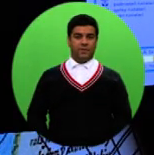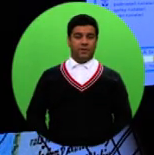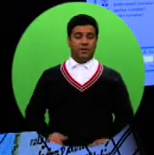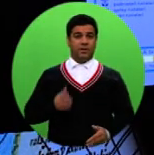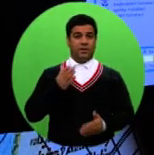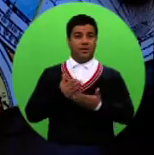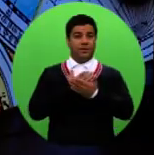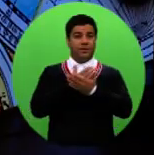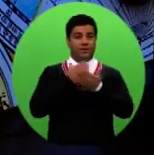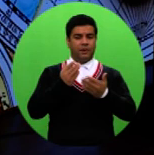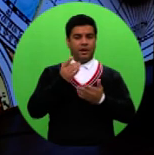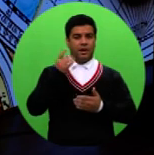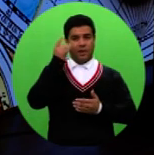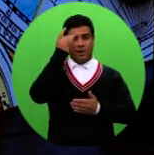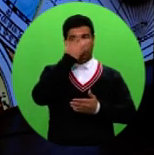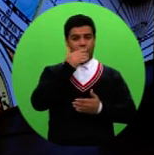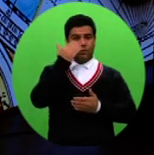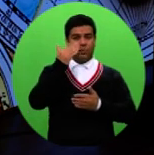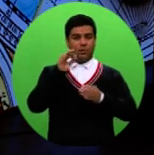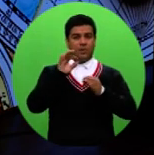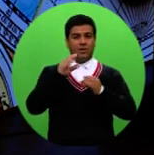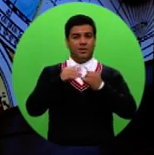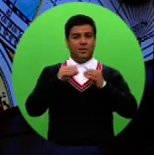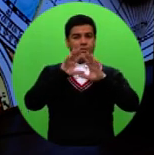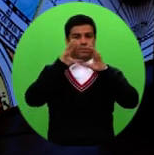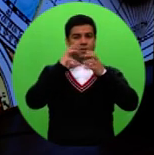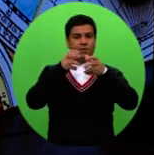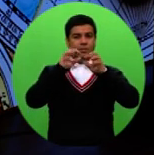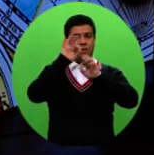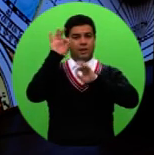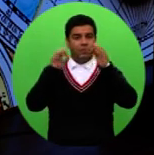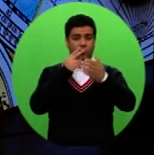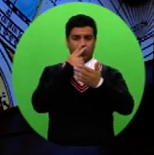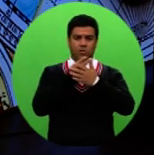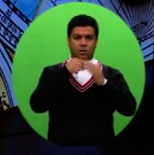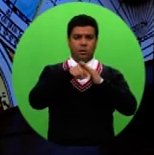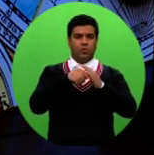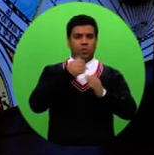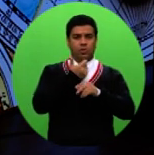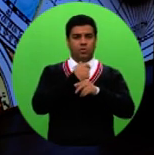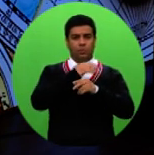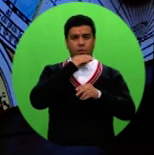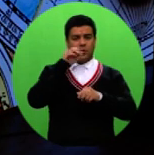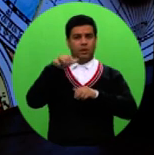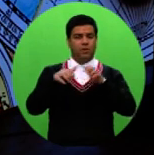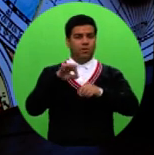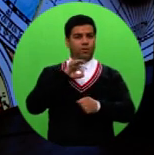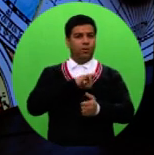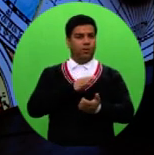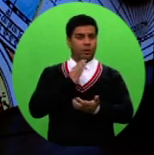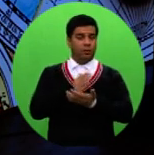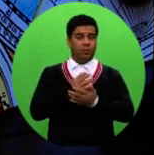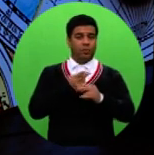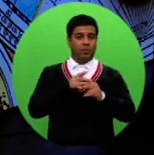Agar biz Afrikaning tabiiy xaritasiga nazar solsak, juda ko'plab foydali qazilmalar borligini ko'ramiz. Ayniqsa bu foydali